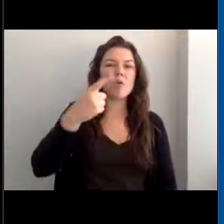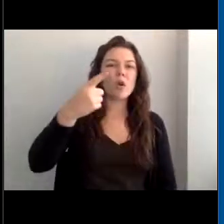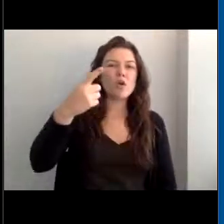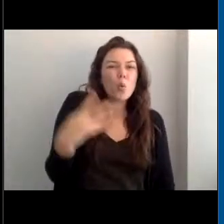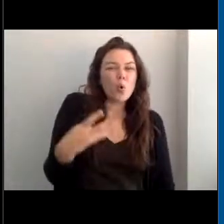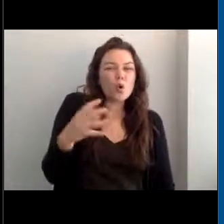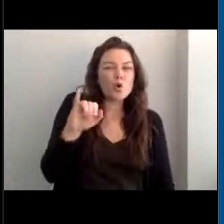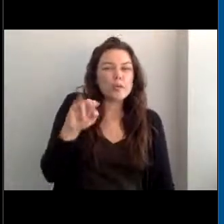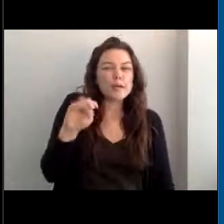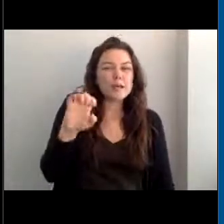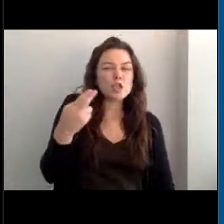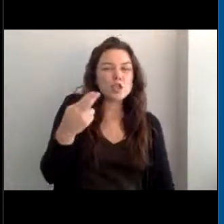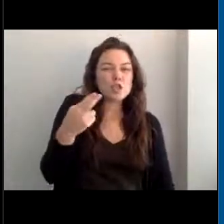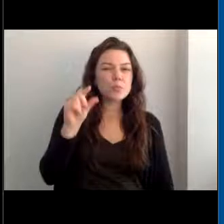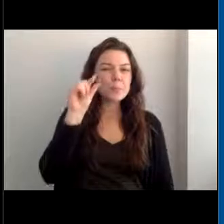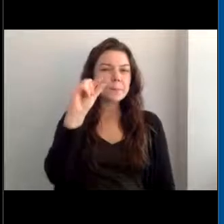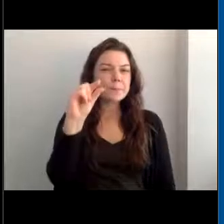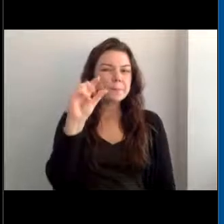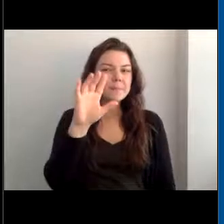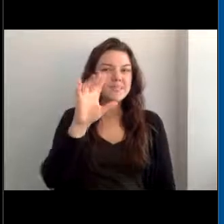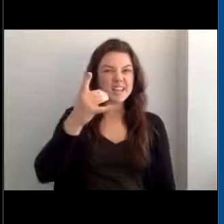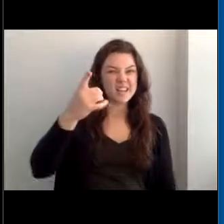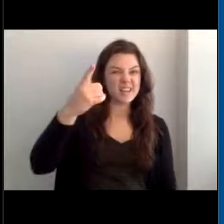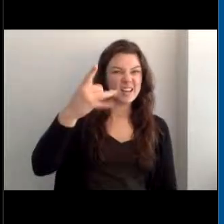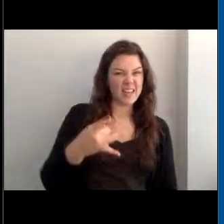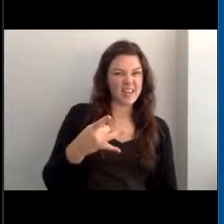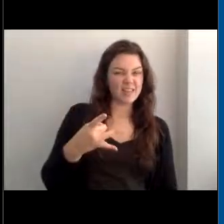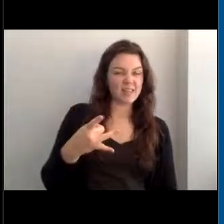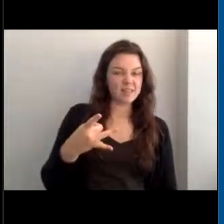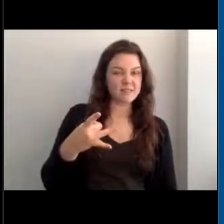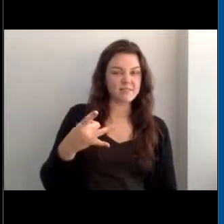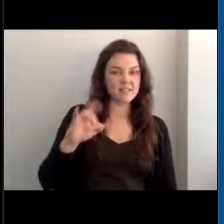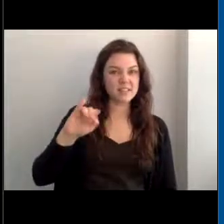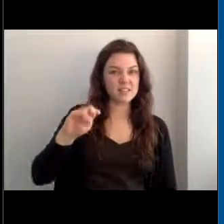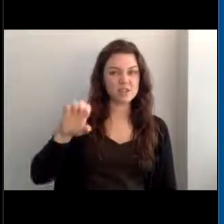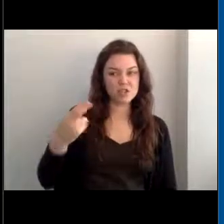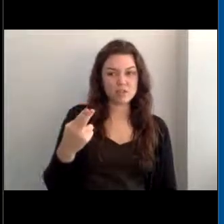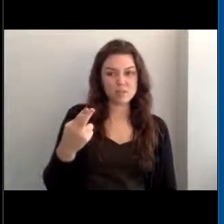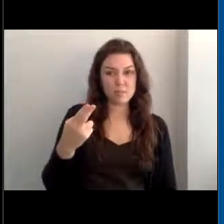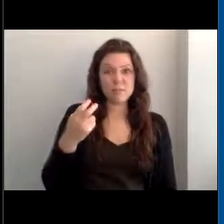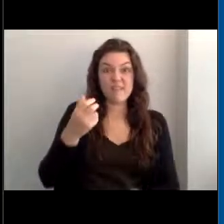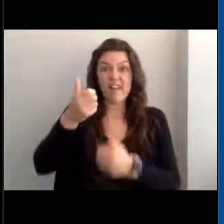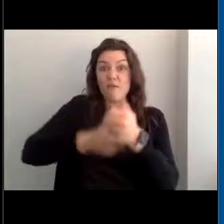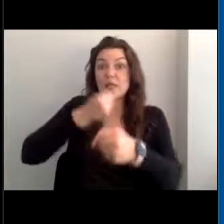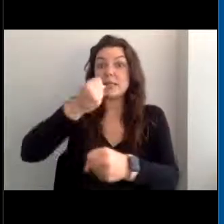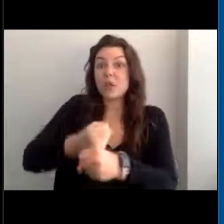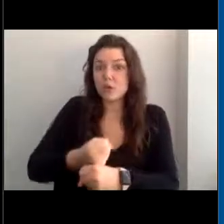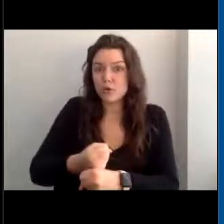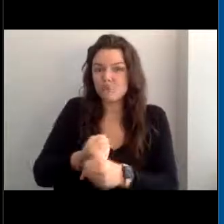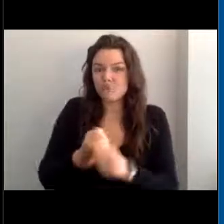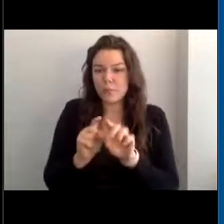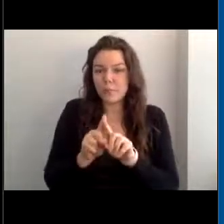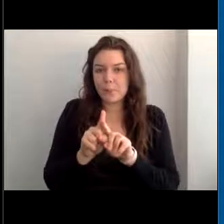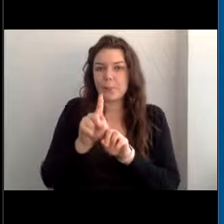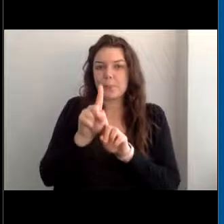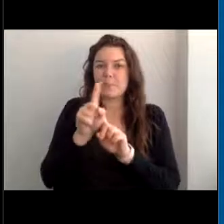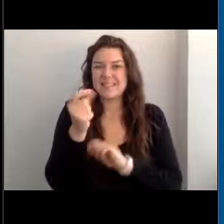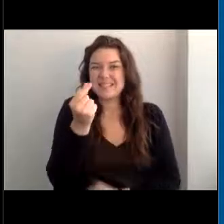to maybe about 1/8 of an inch, to about 1/4 of an inch a year. So a very tiny amount each year. And so therefore